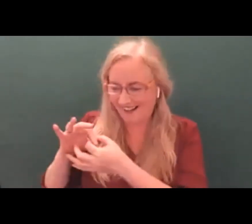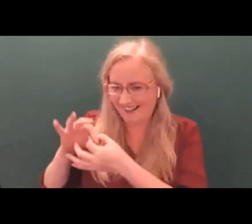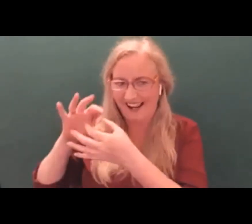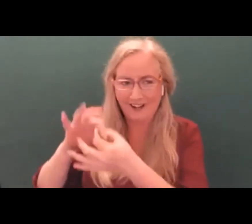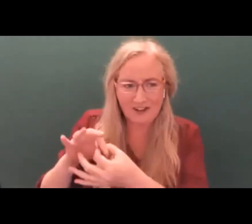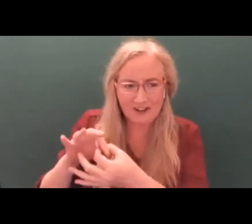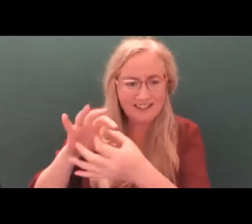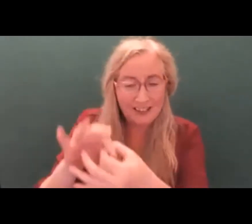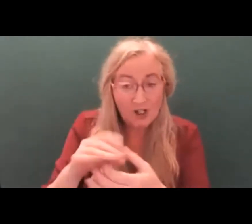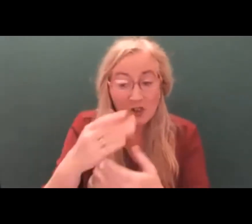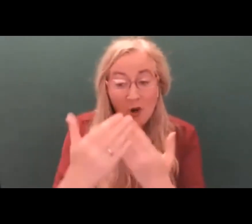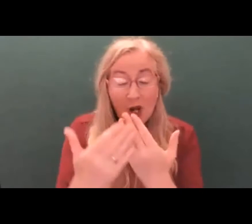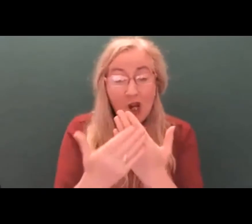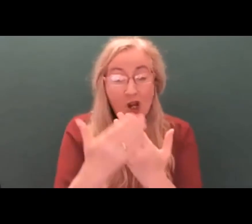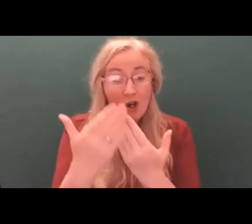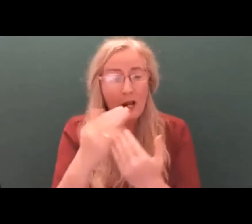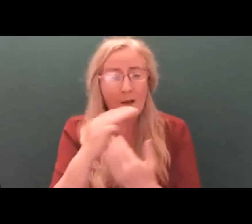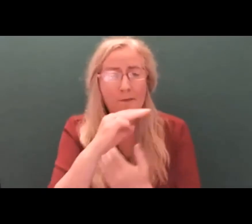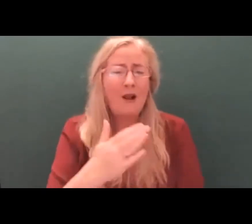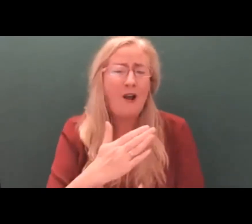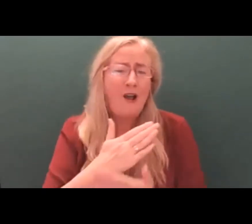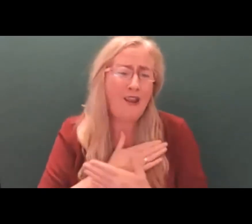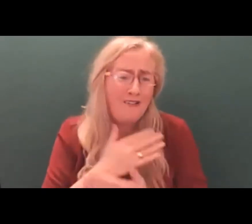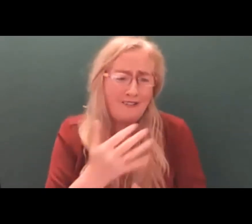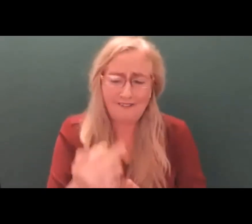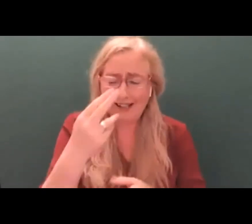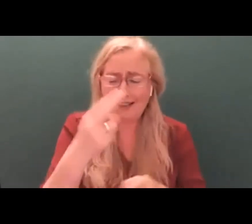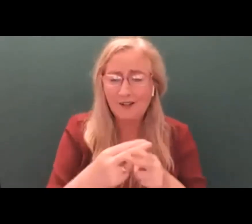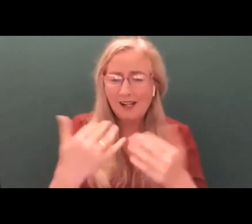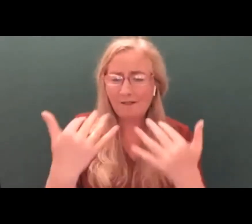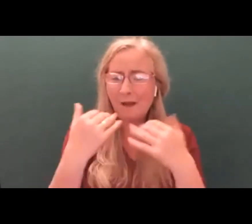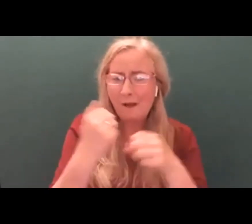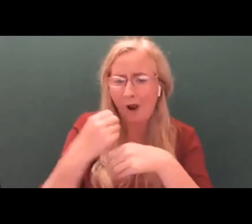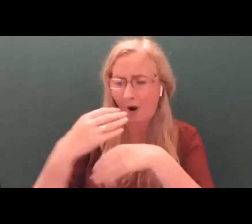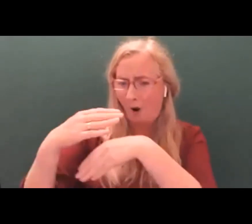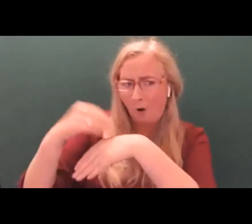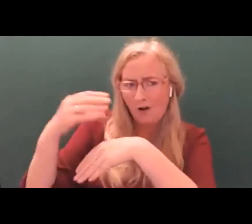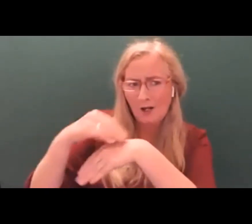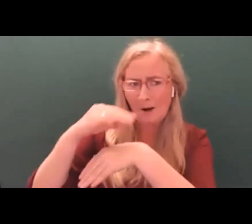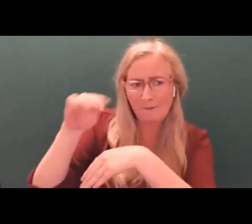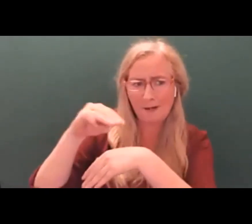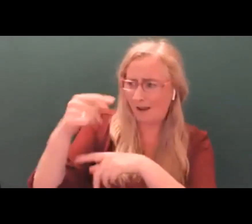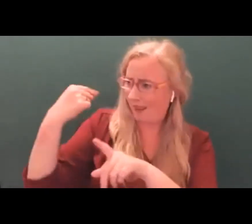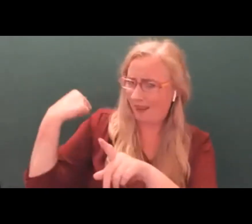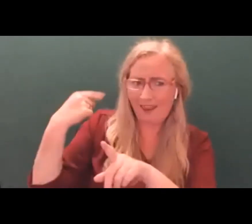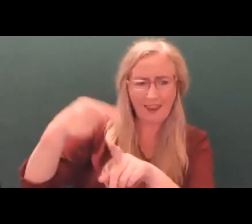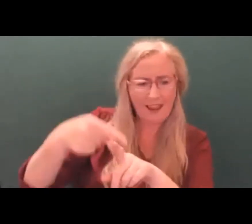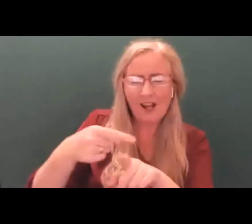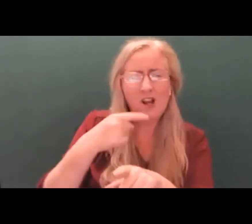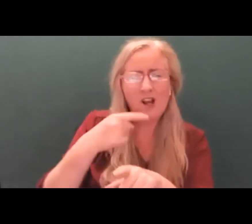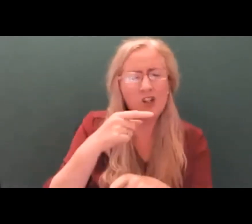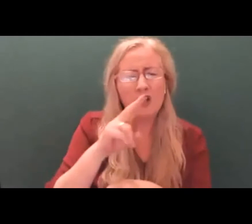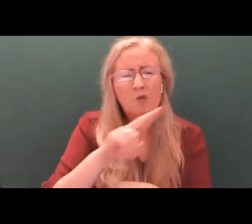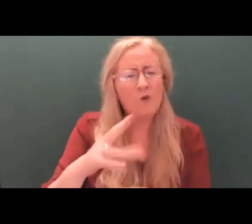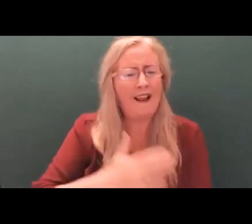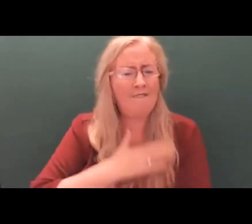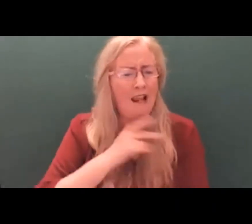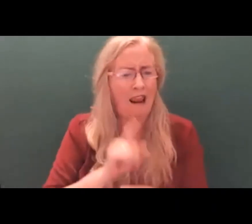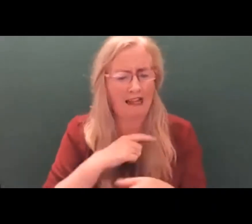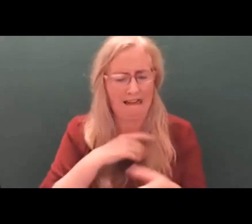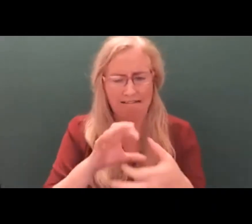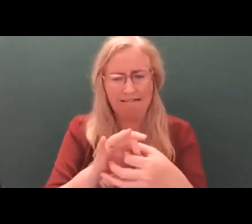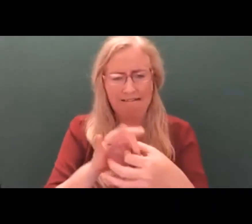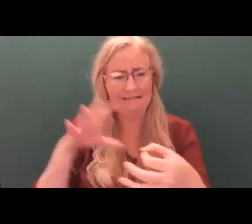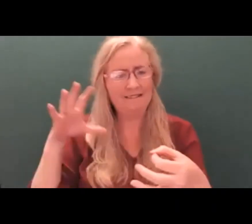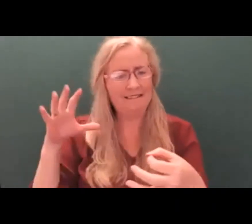know, younger people love to find out information that older people have as well. So don't feel like you're out of the loop by engaging